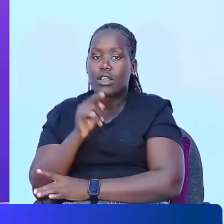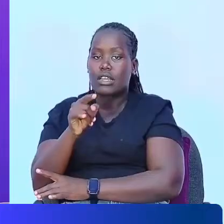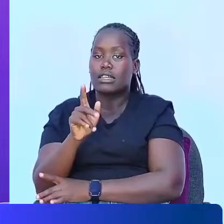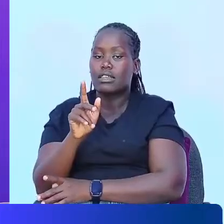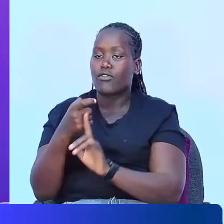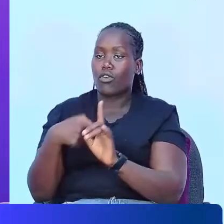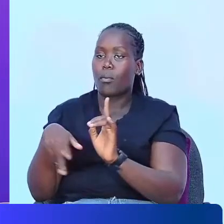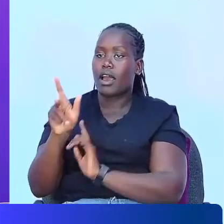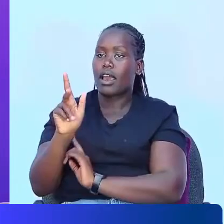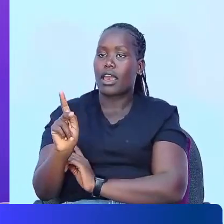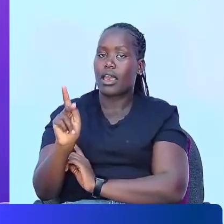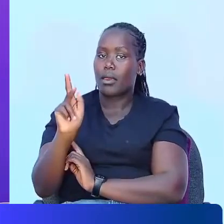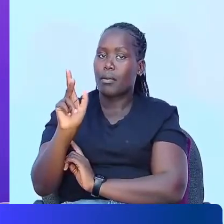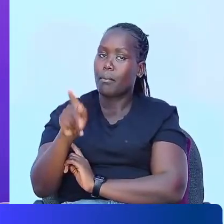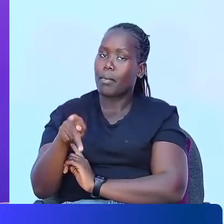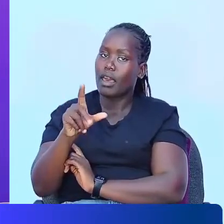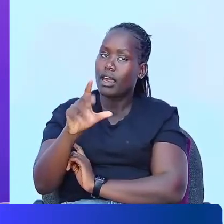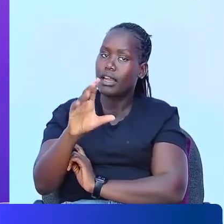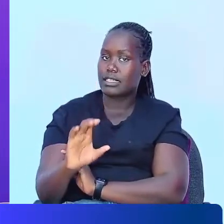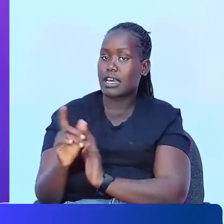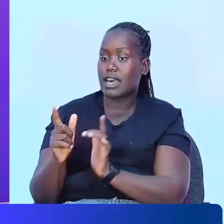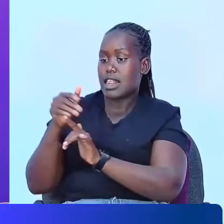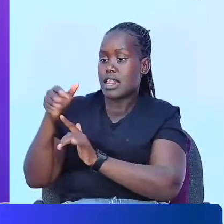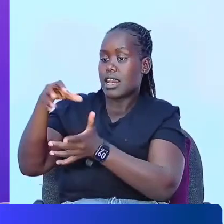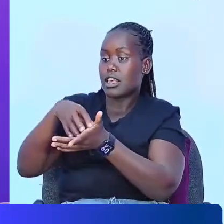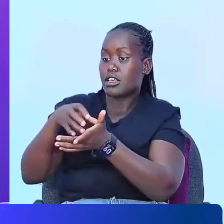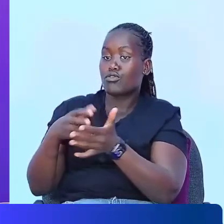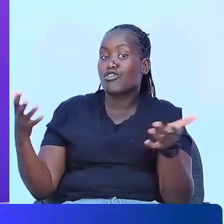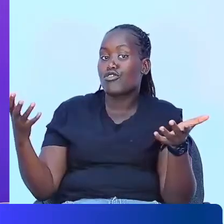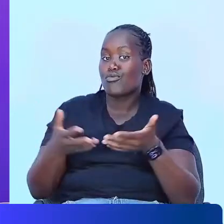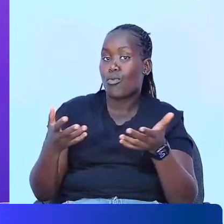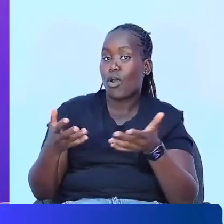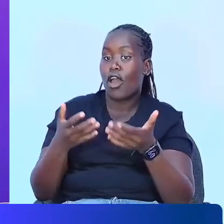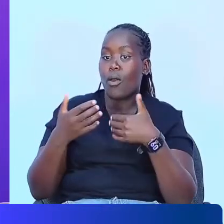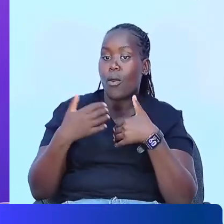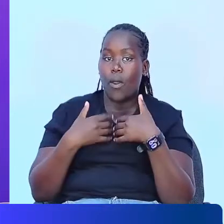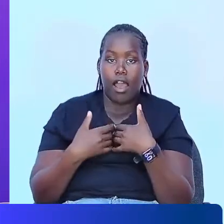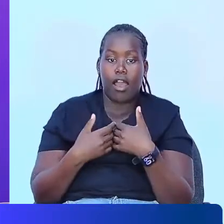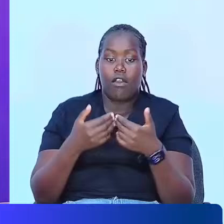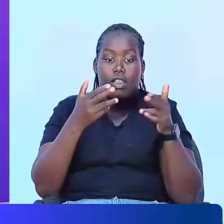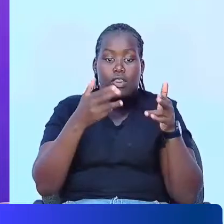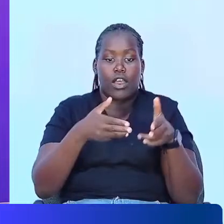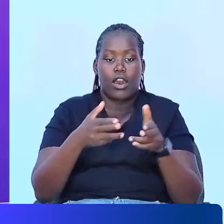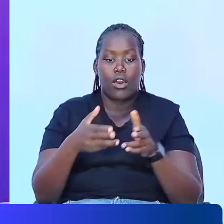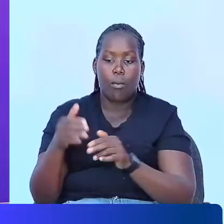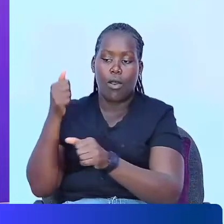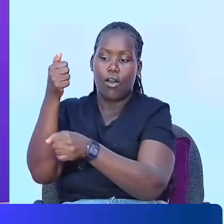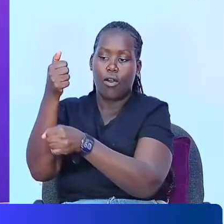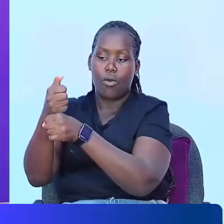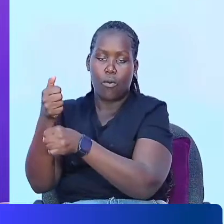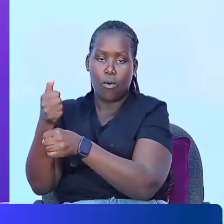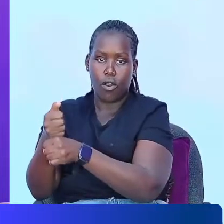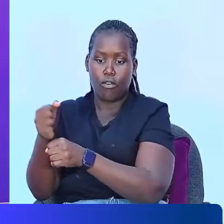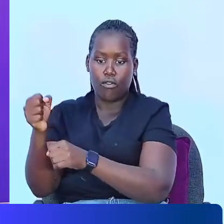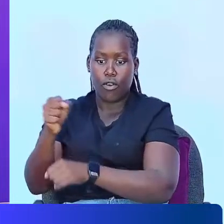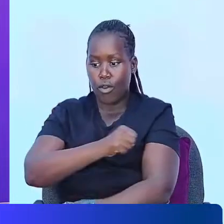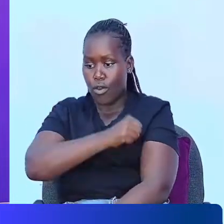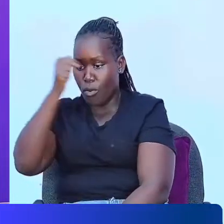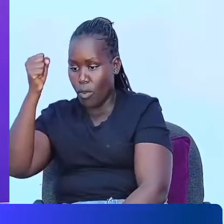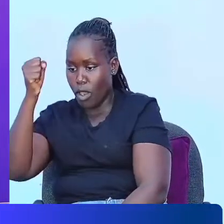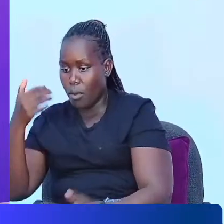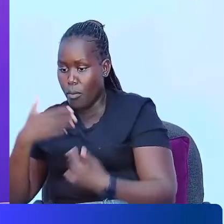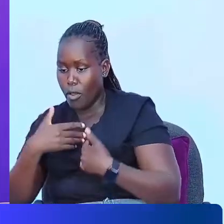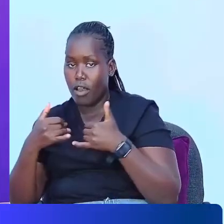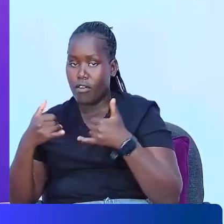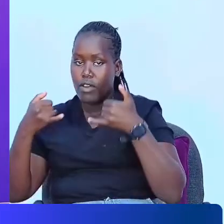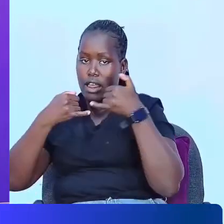confirm. Then, in a situation where you are not having the normal operations, of you wake up, you put on your lights, and power